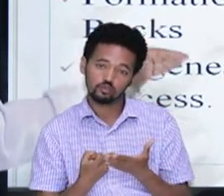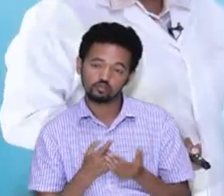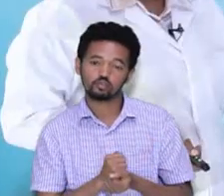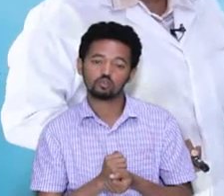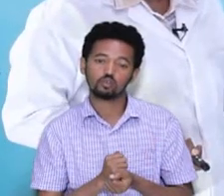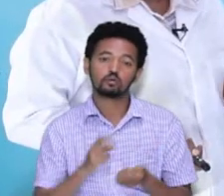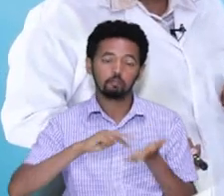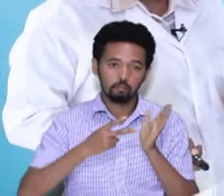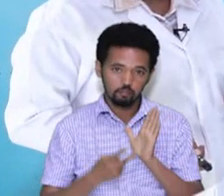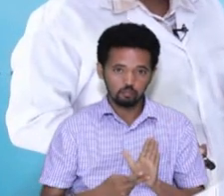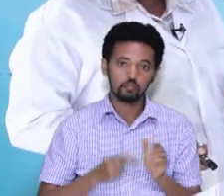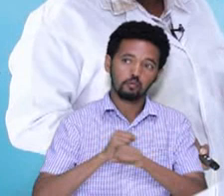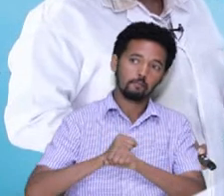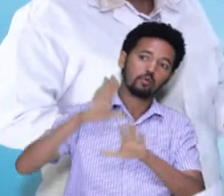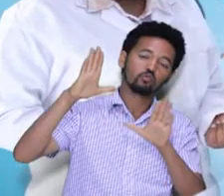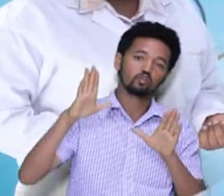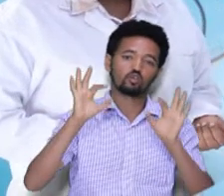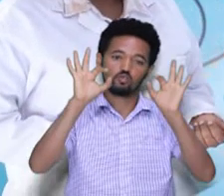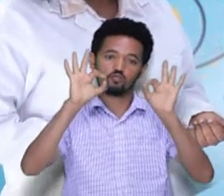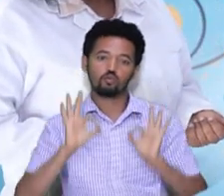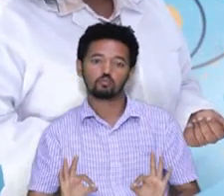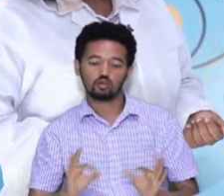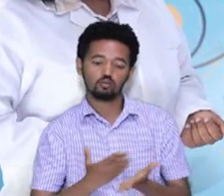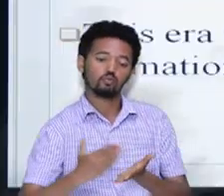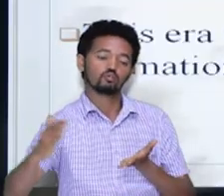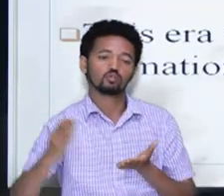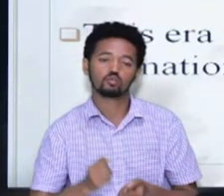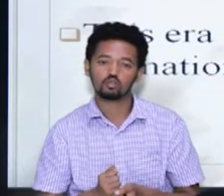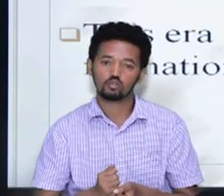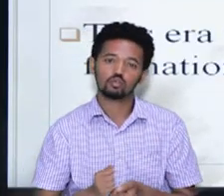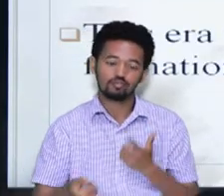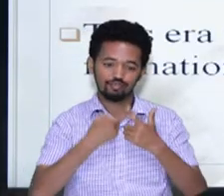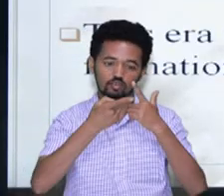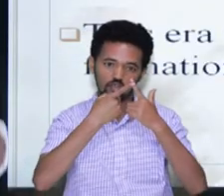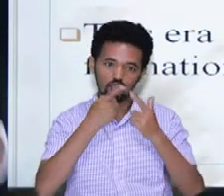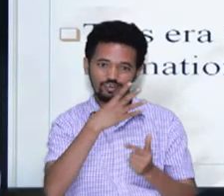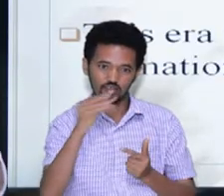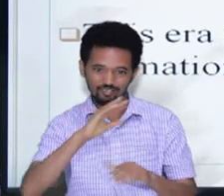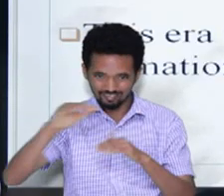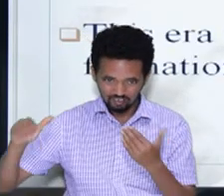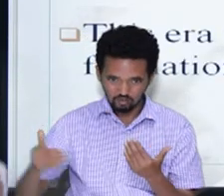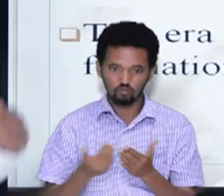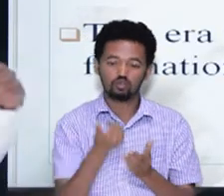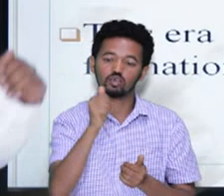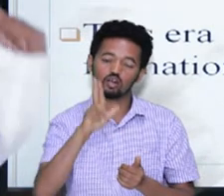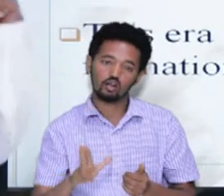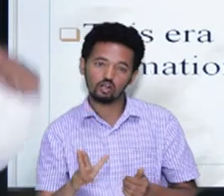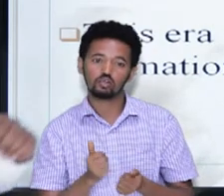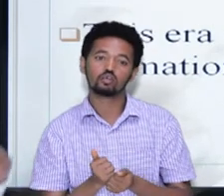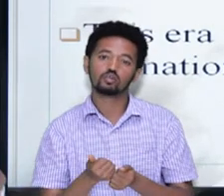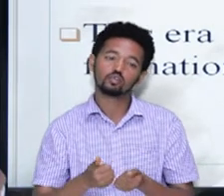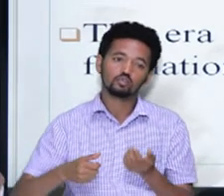Orogenesis process means mountain forming process. The second and the oldest era is known